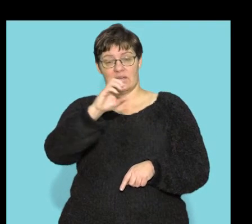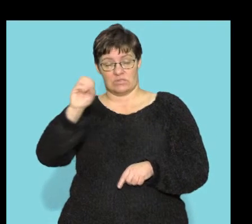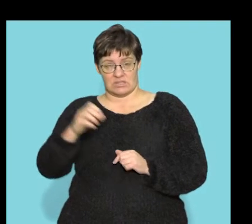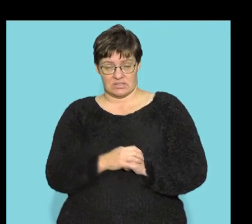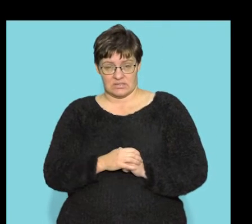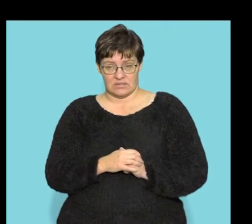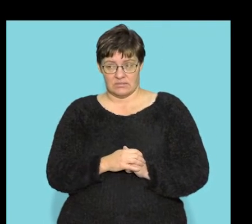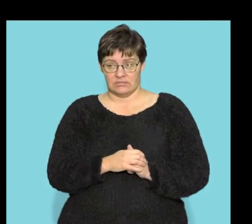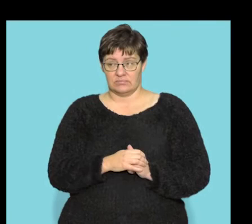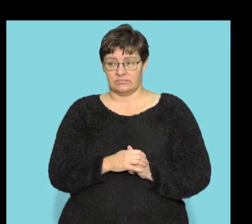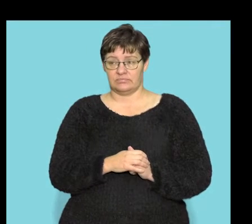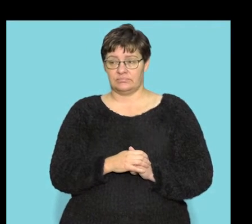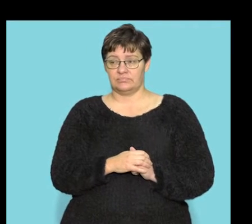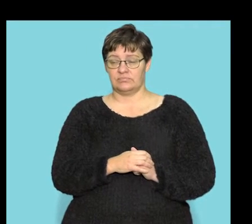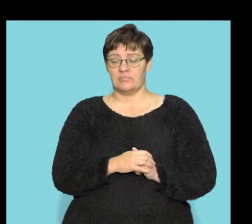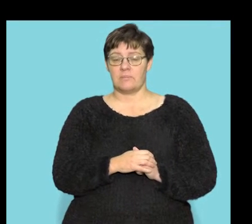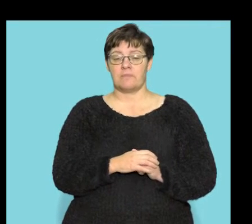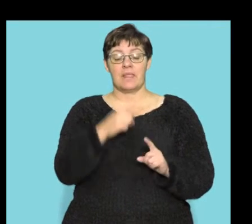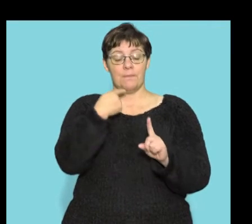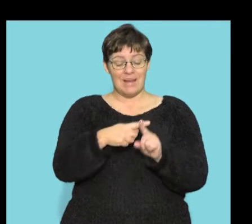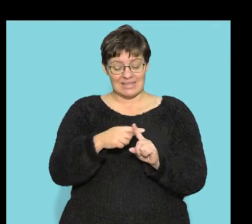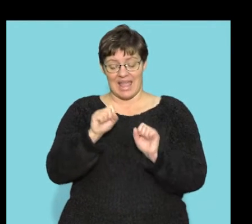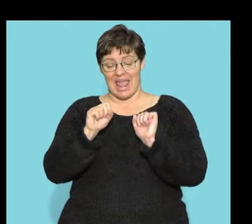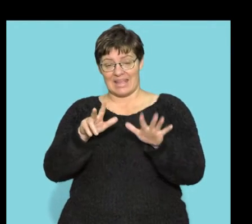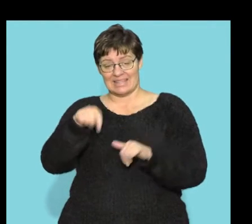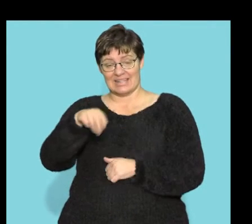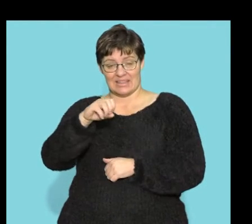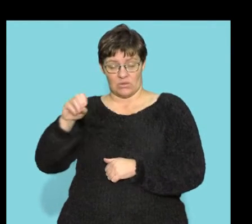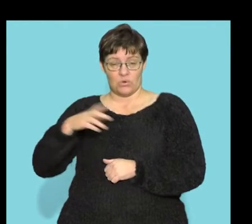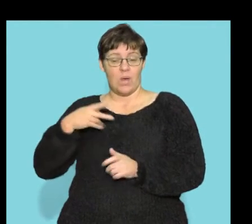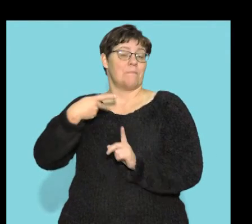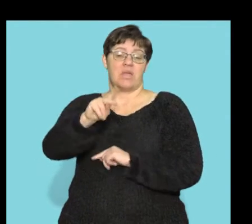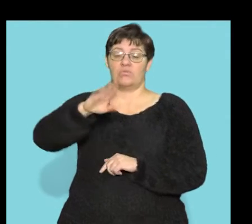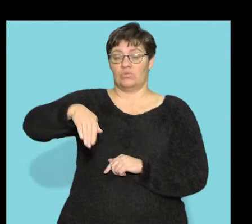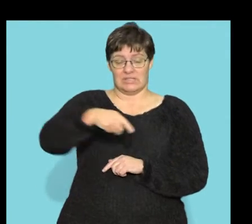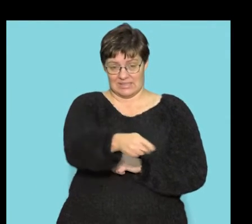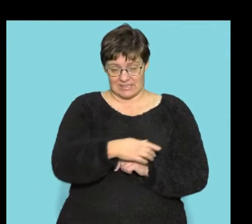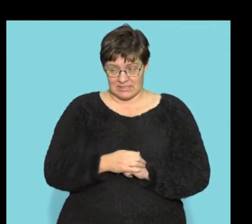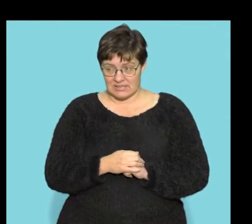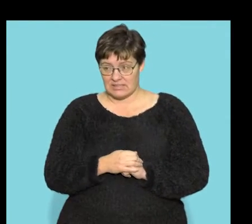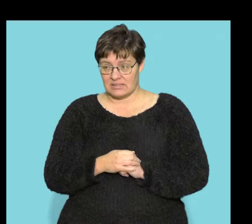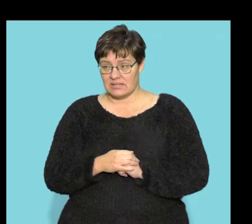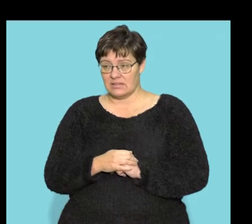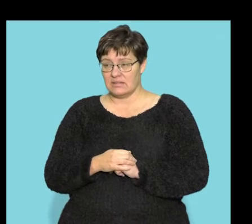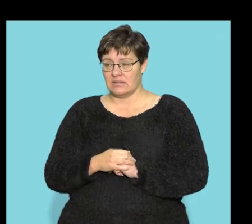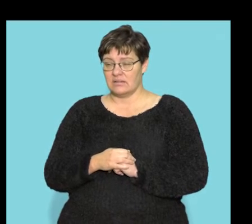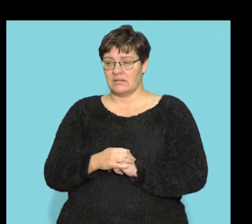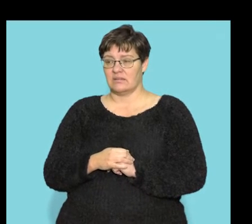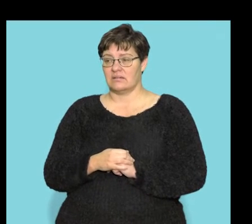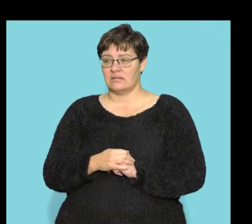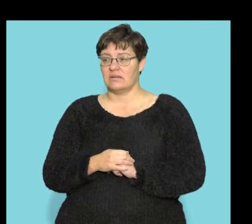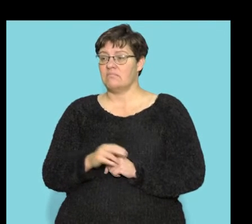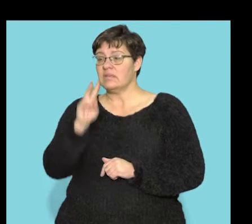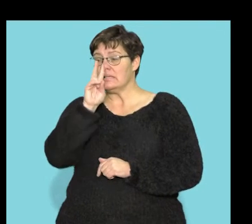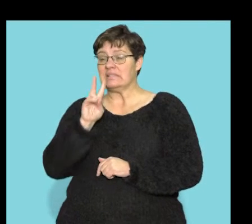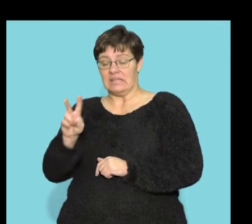we start off with the 248,000 plus the 18%. However, if you look at the adjustment,